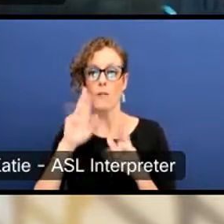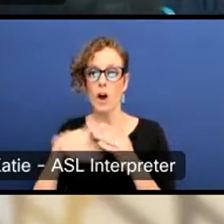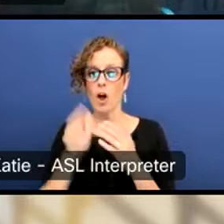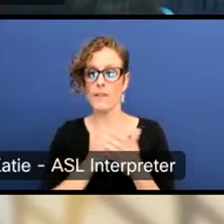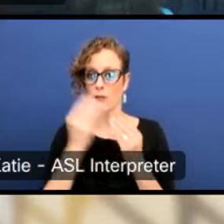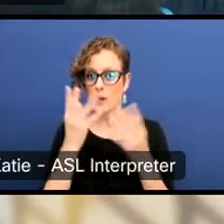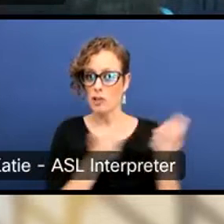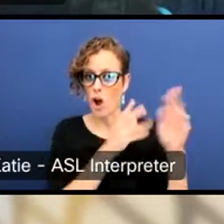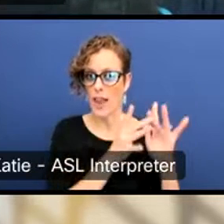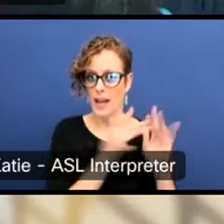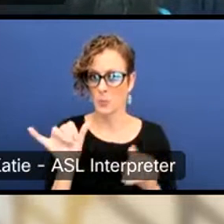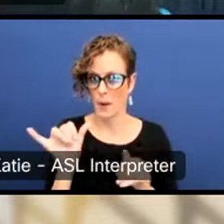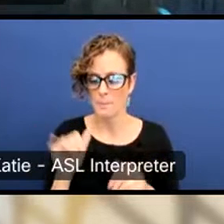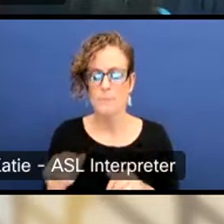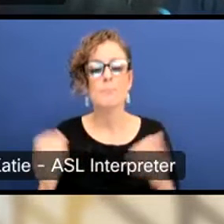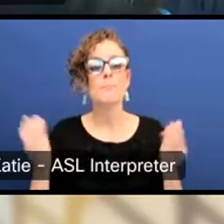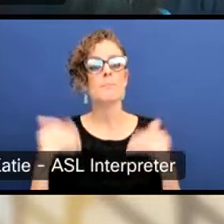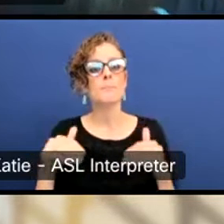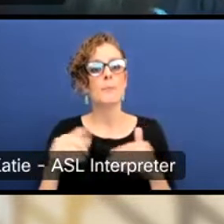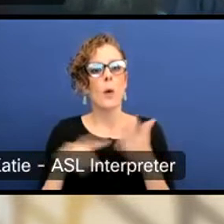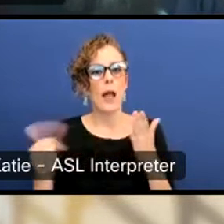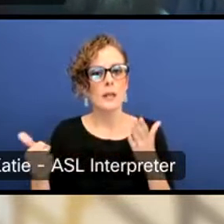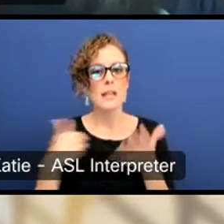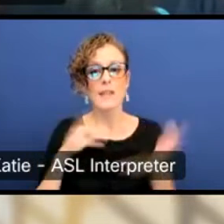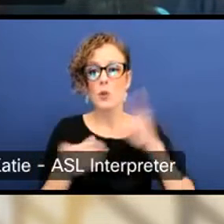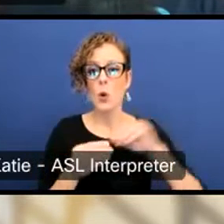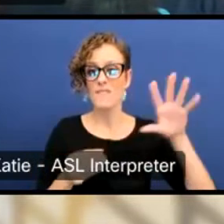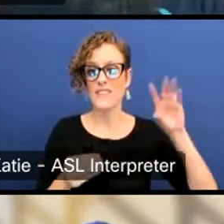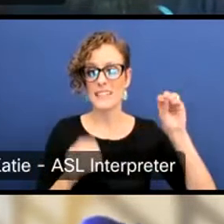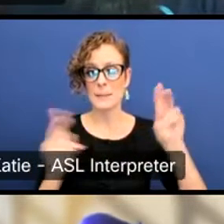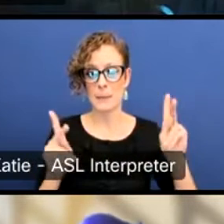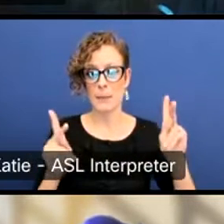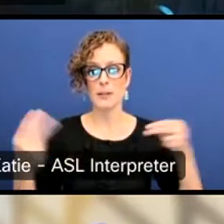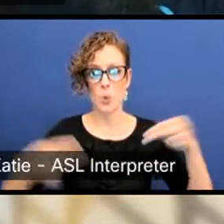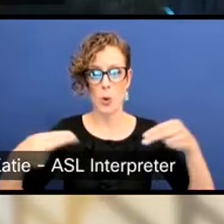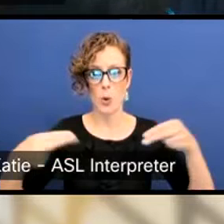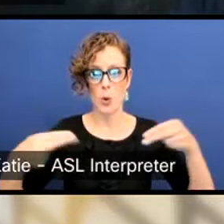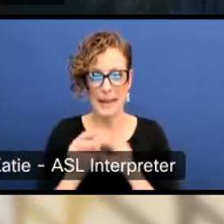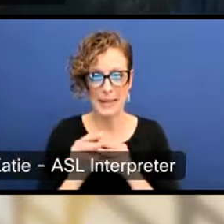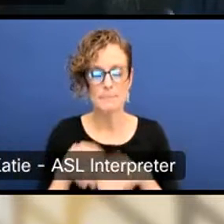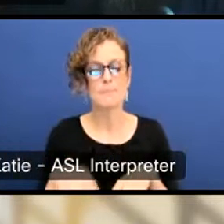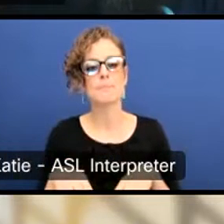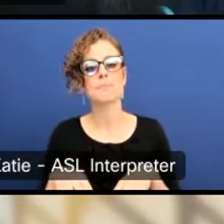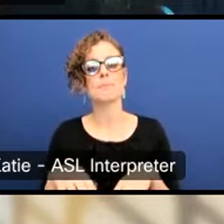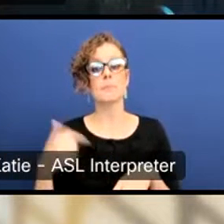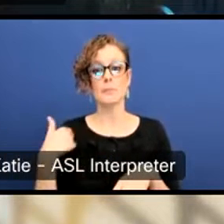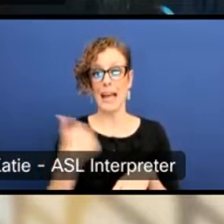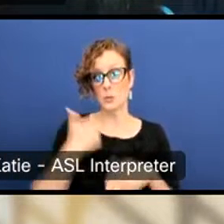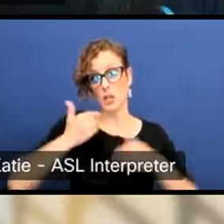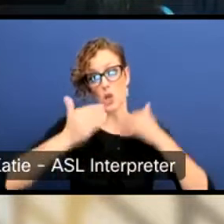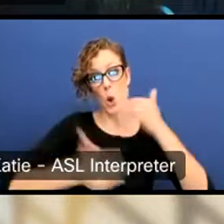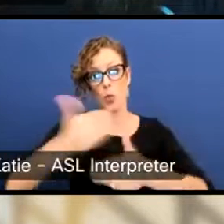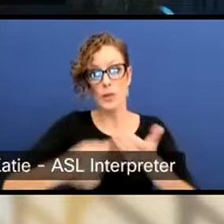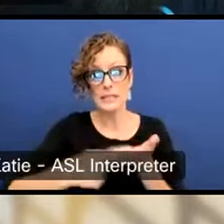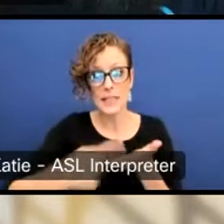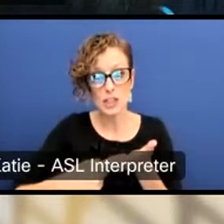always, and I see we've got, let's see here, what are we up to? We've got 50 participants that are on right now. So as always, as we are going through our discussion